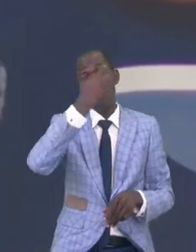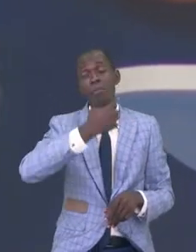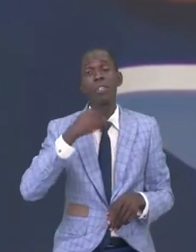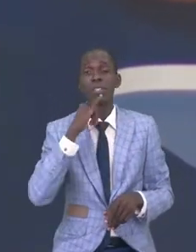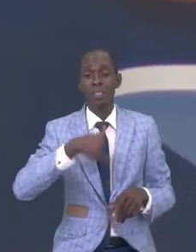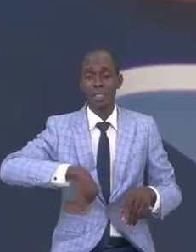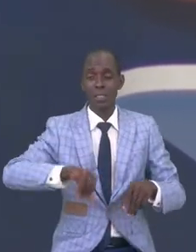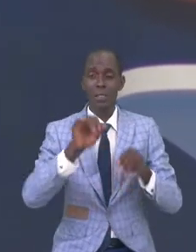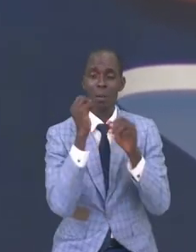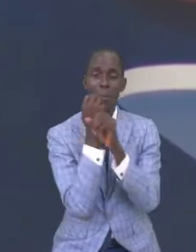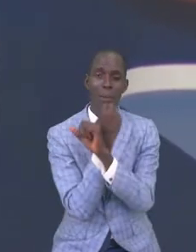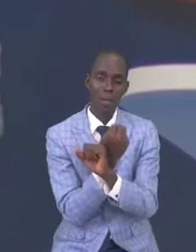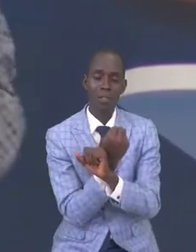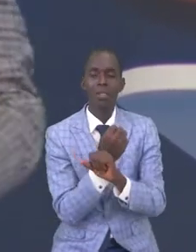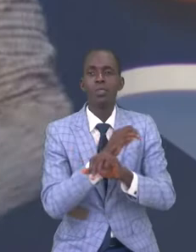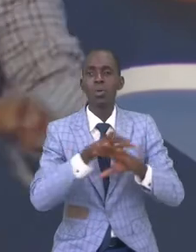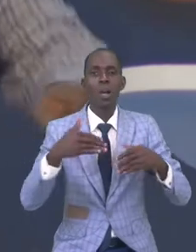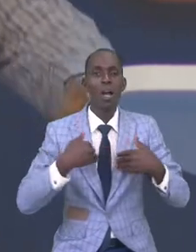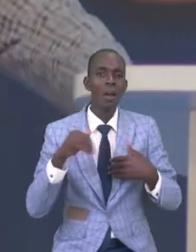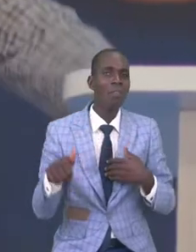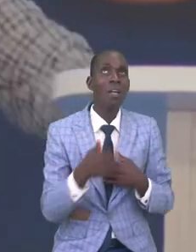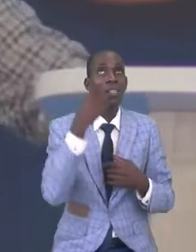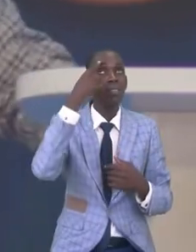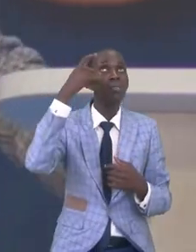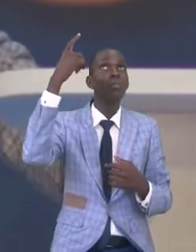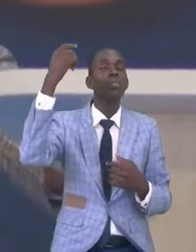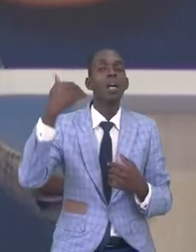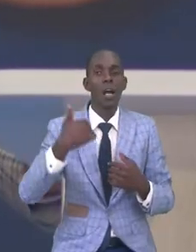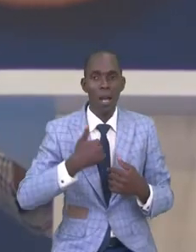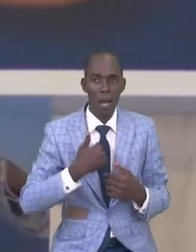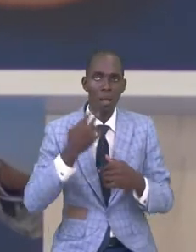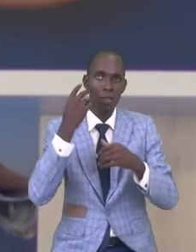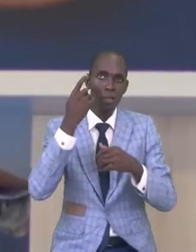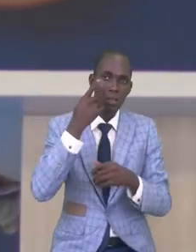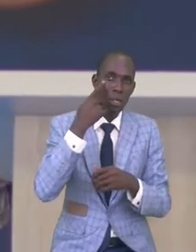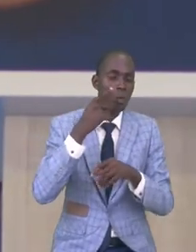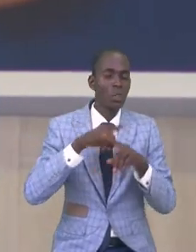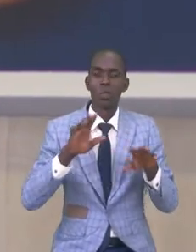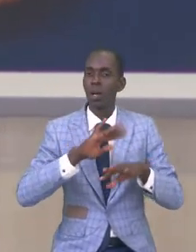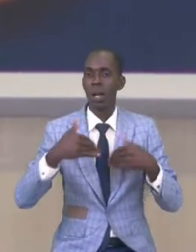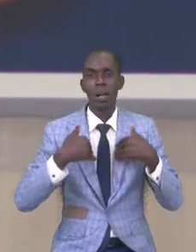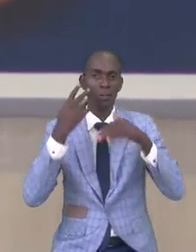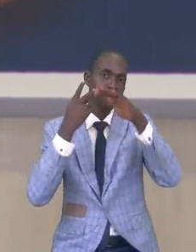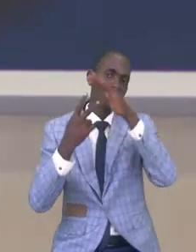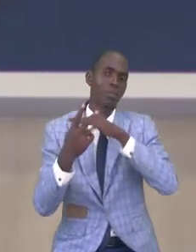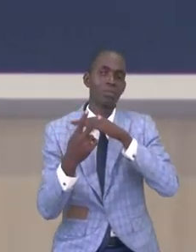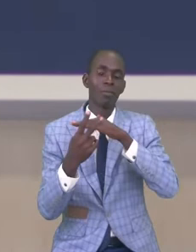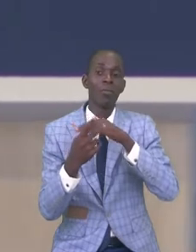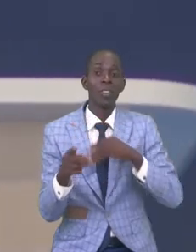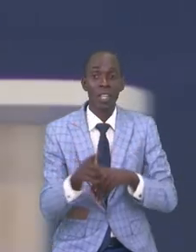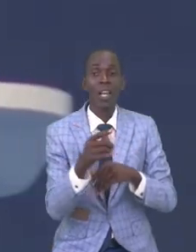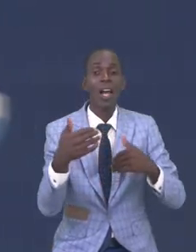bound. They don't have any vision. They have sight. They don't have vision. They